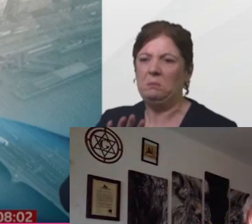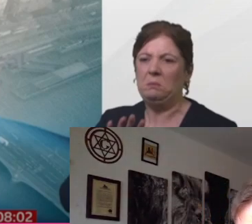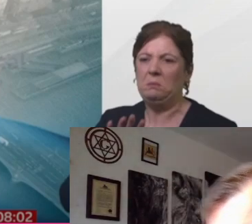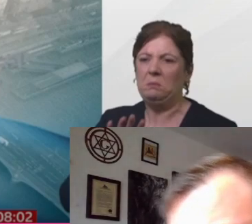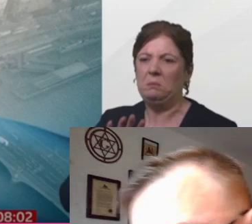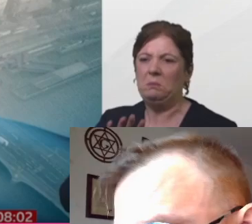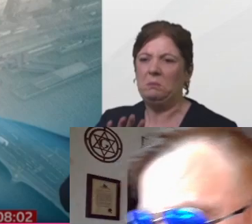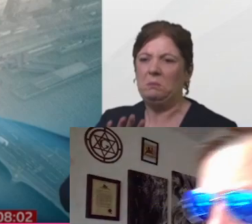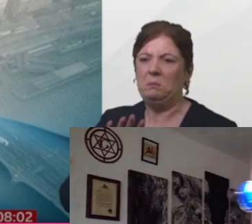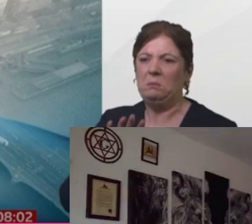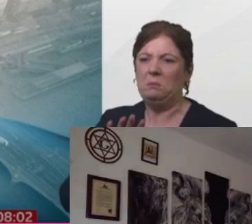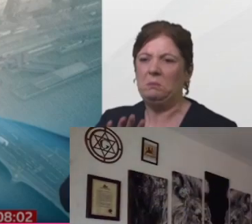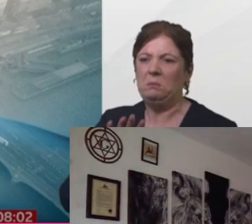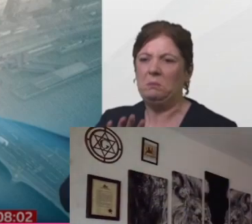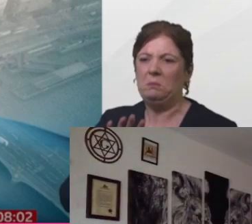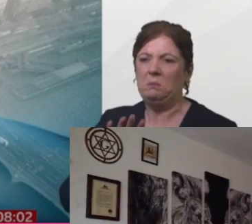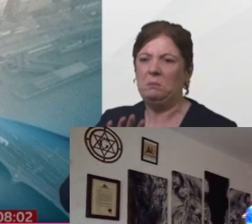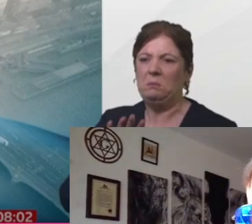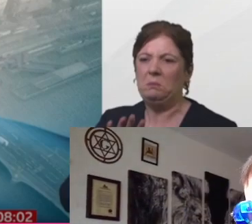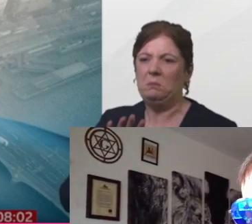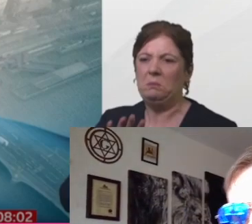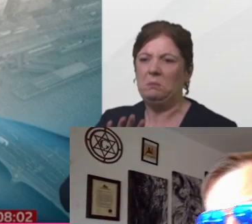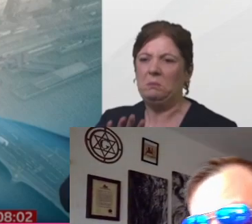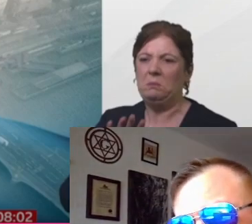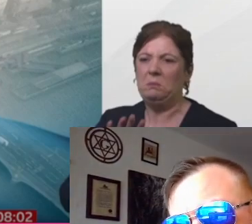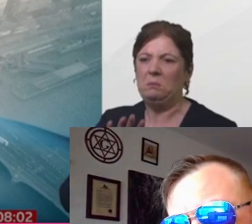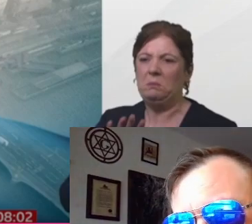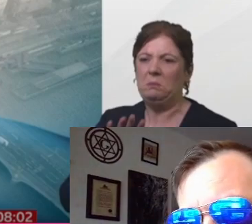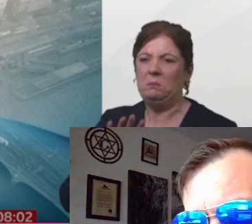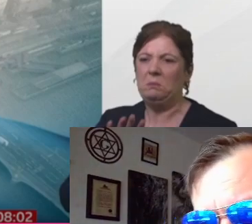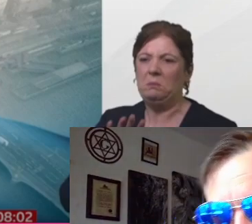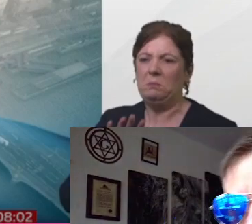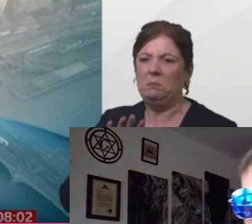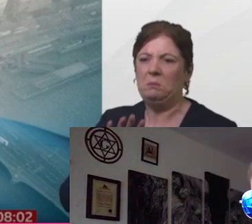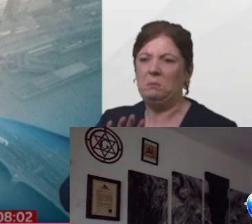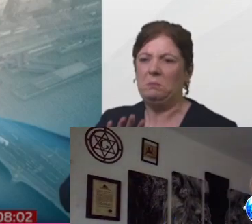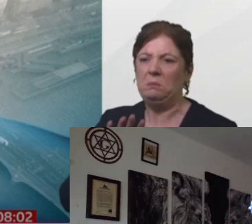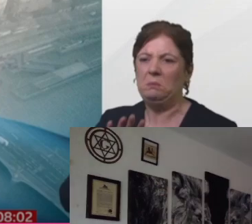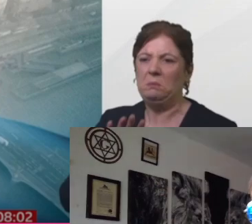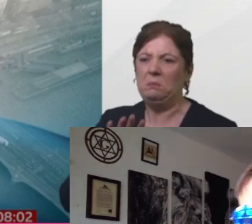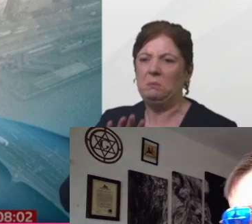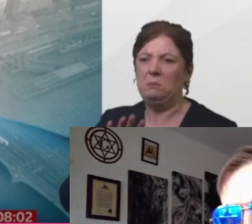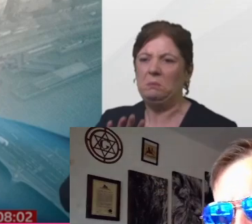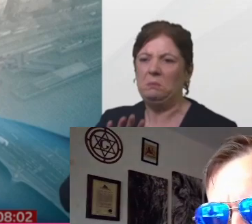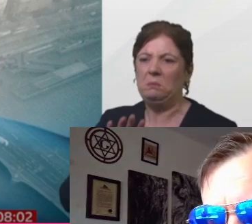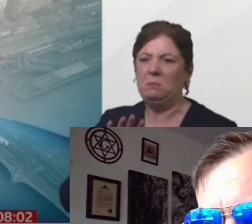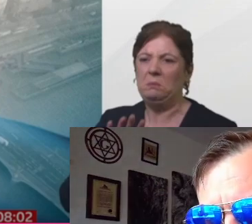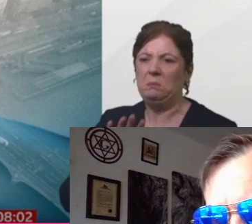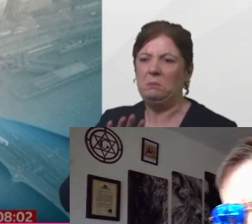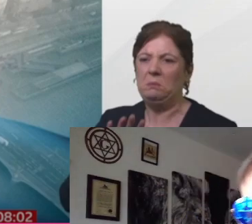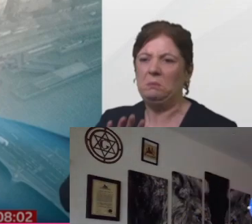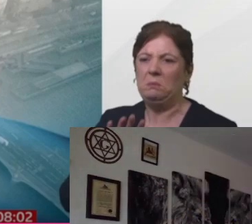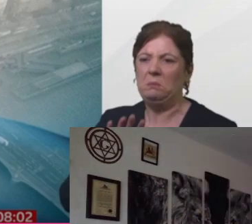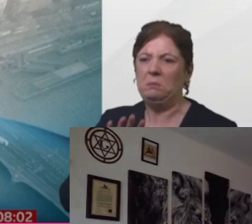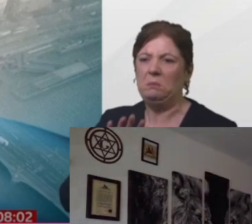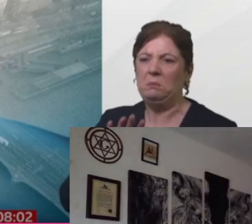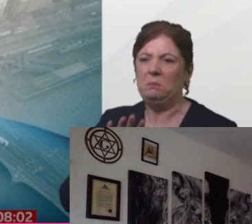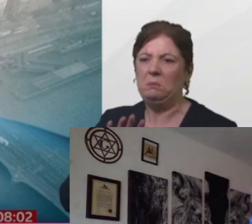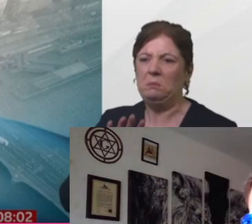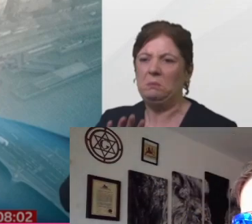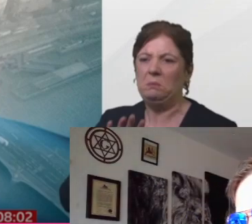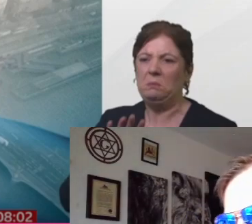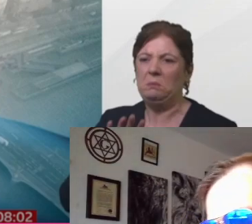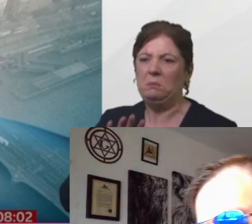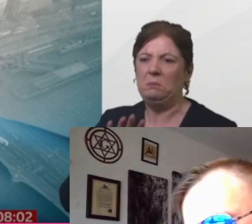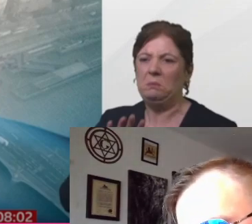place, you numpties. Who else have we got on the plate? So we've got the Catholics and the Proddies, the Muslims, the